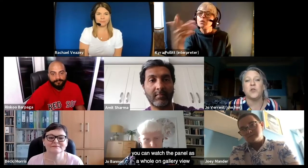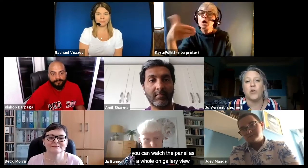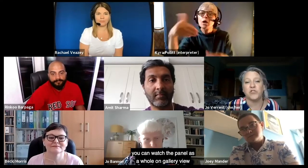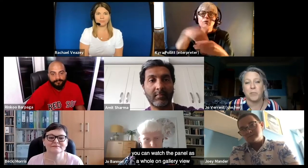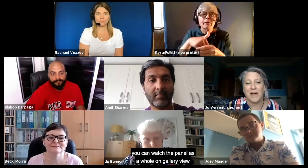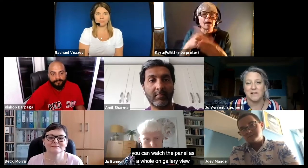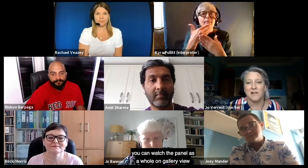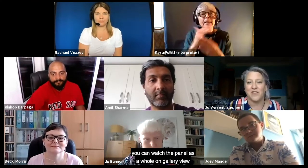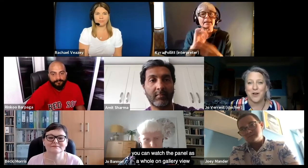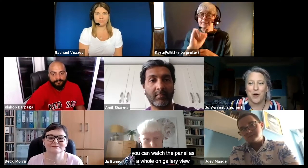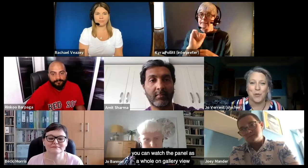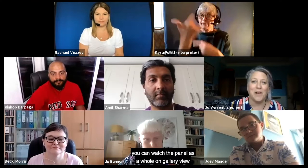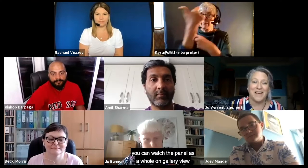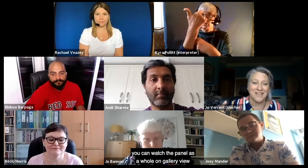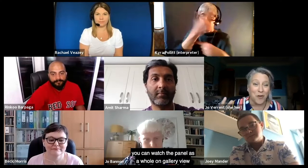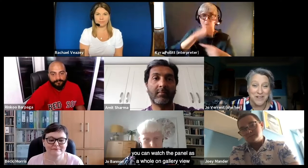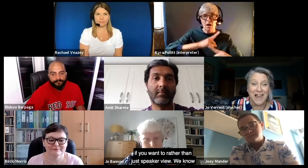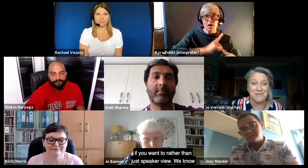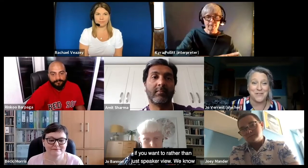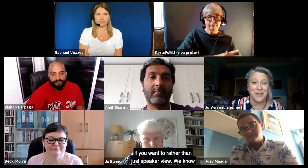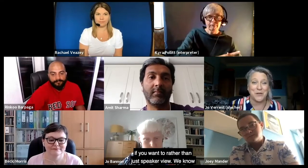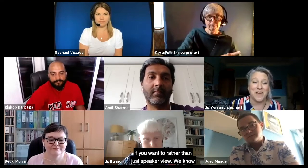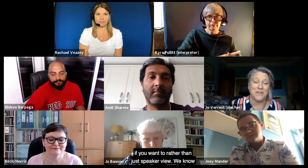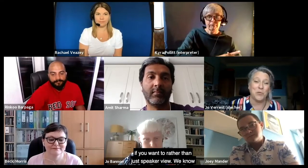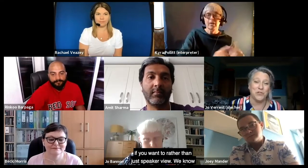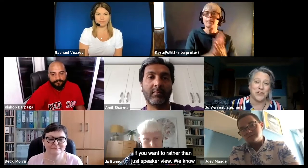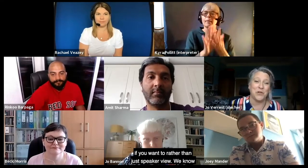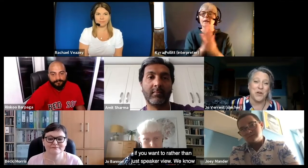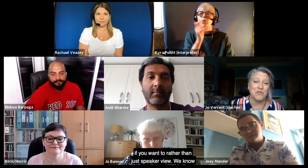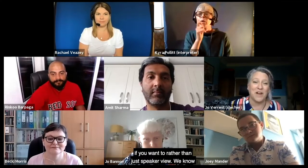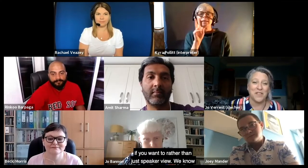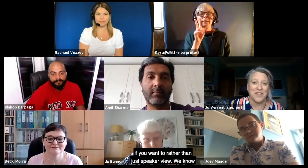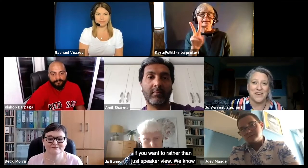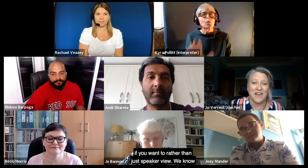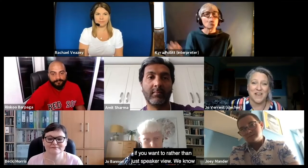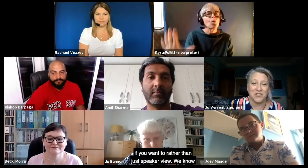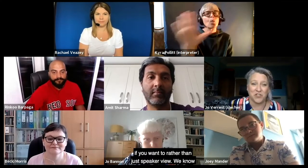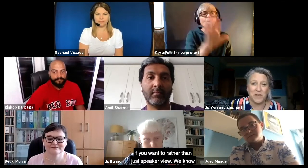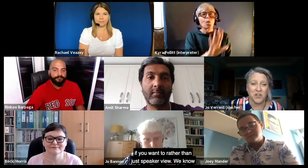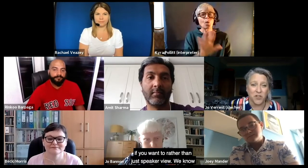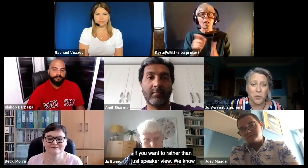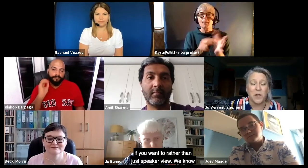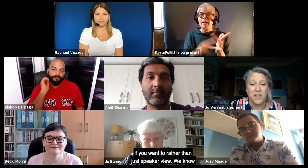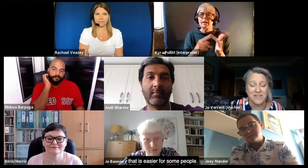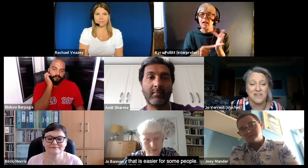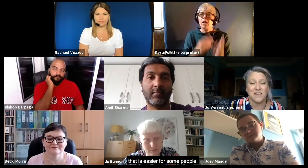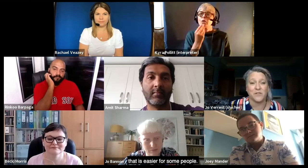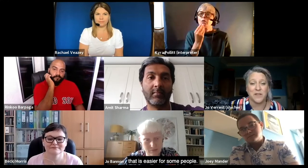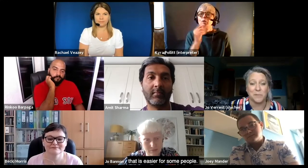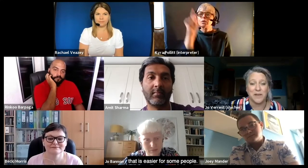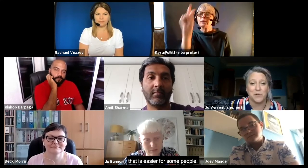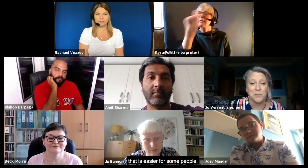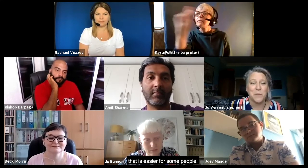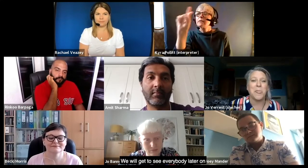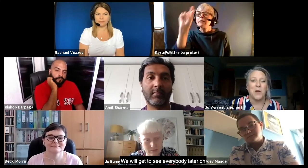so you can watch the panel as a whole on gallery view if you want to, rather than just speaker view. We know that's easier for